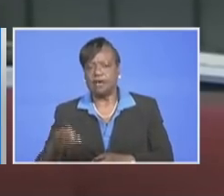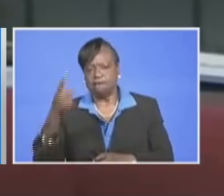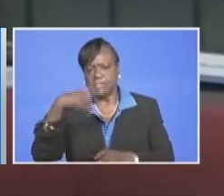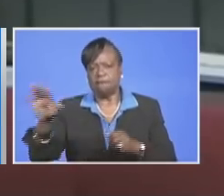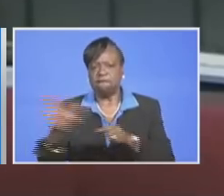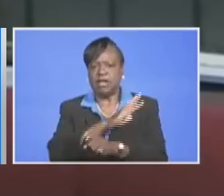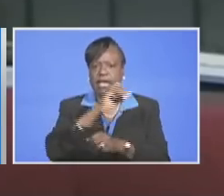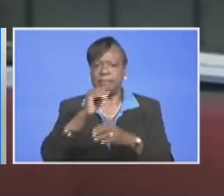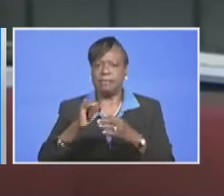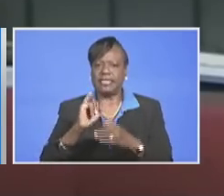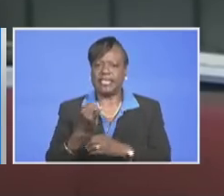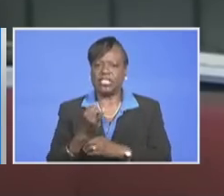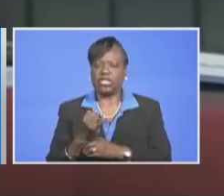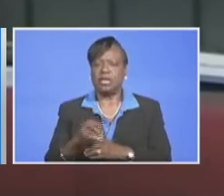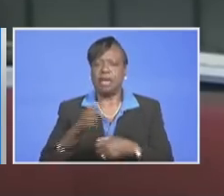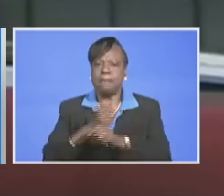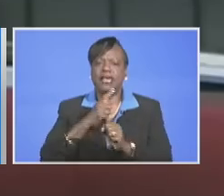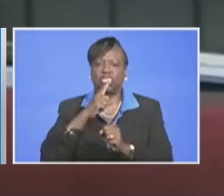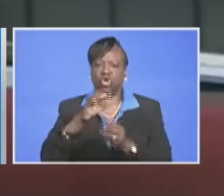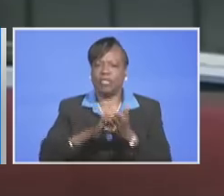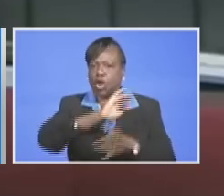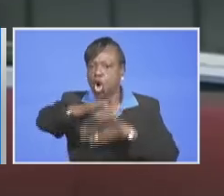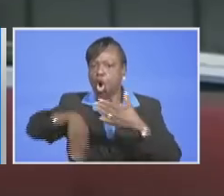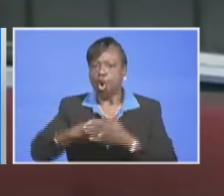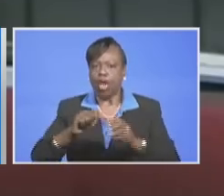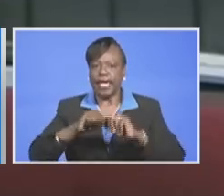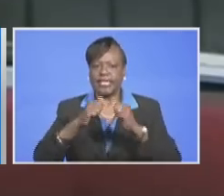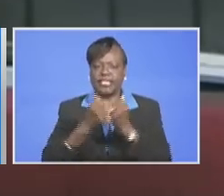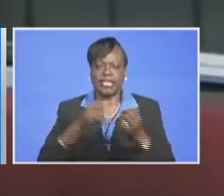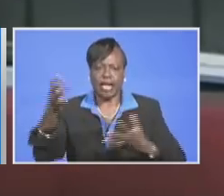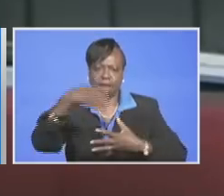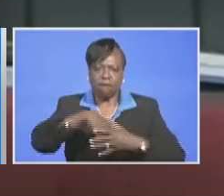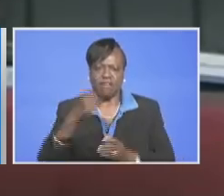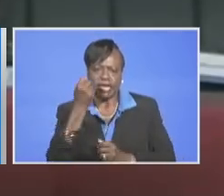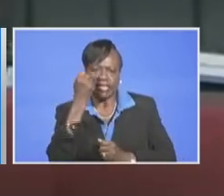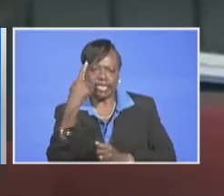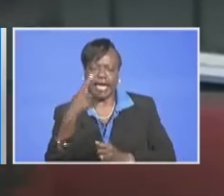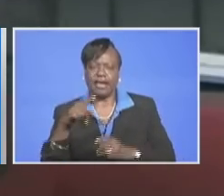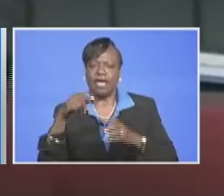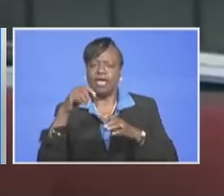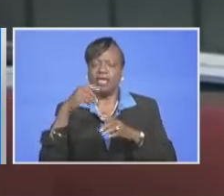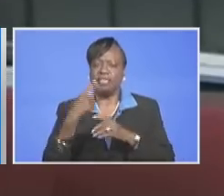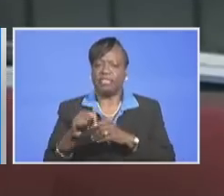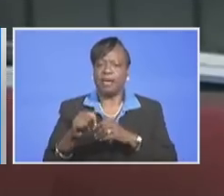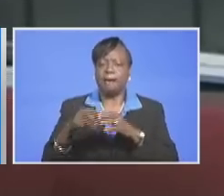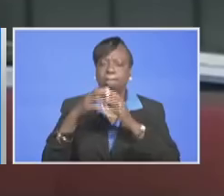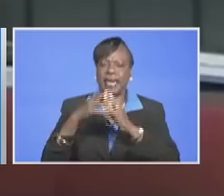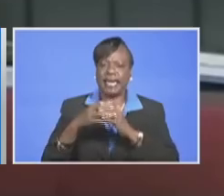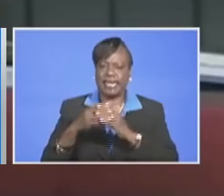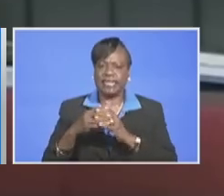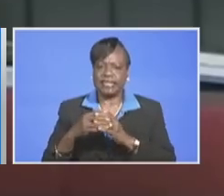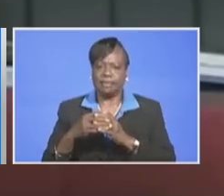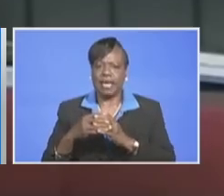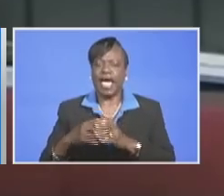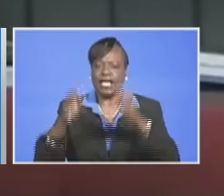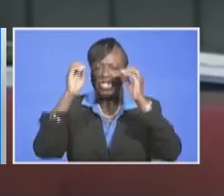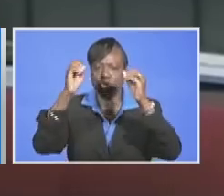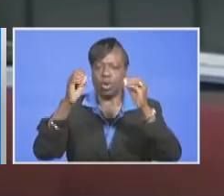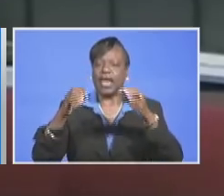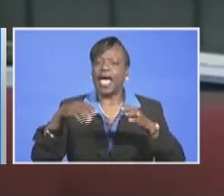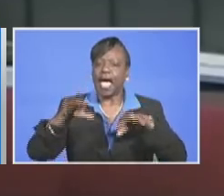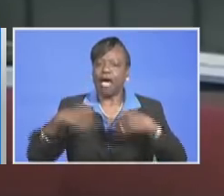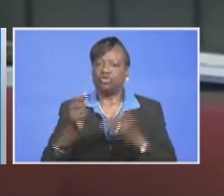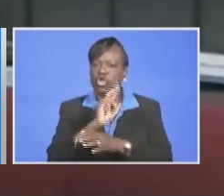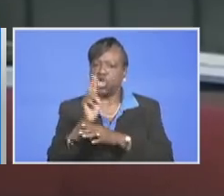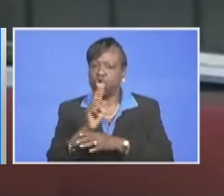implementation, ensuring that all agencies involved understand the operational mechanism. They're taught on how to utilize